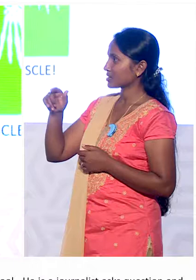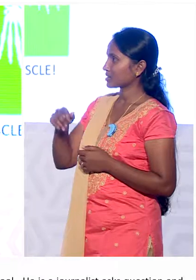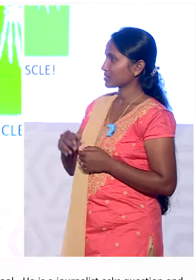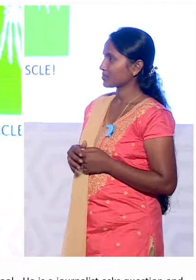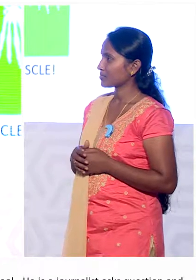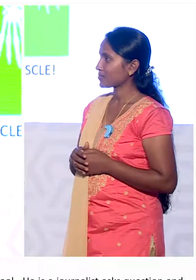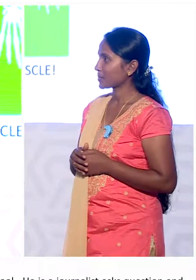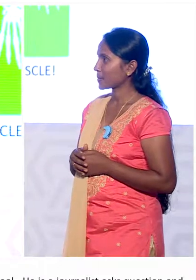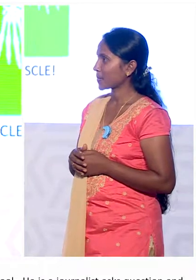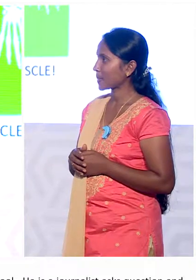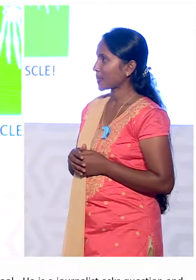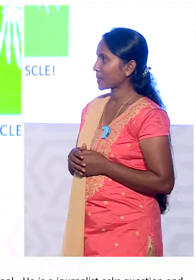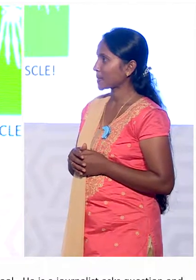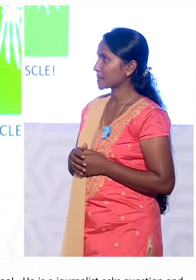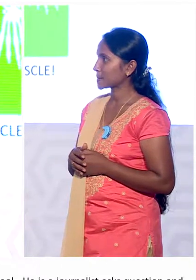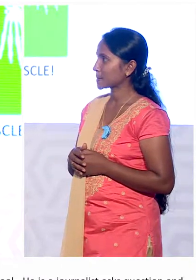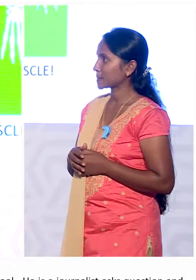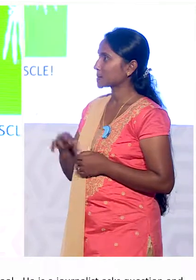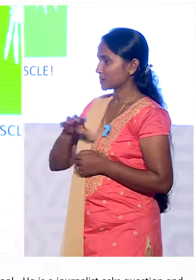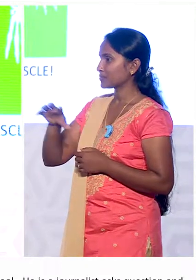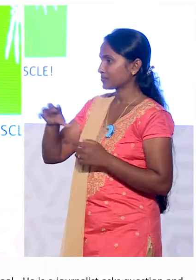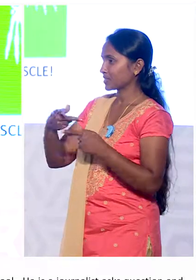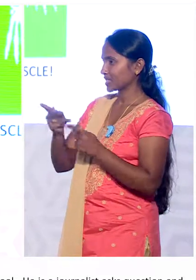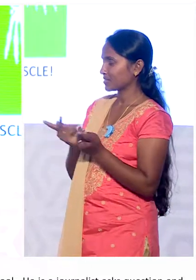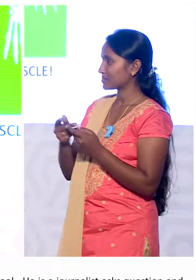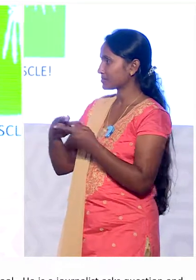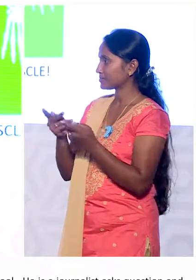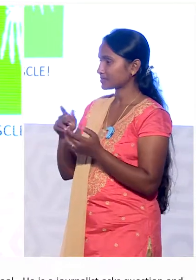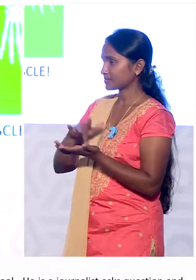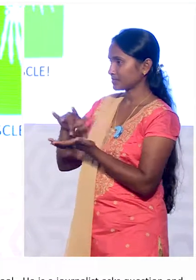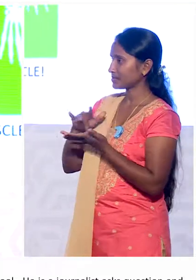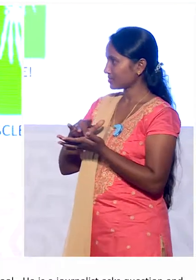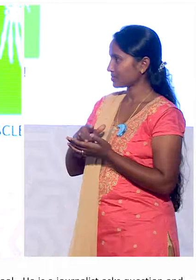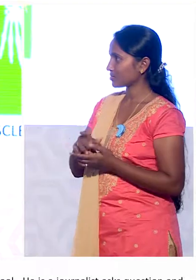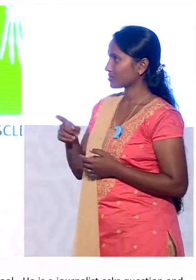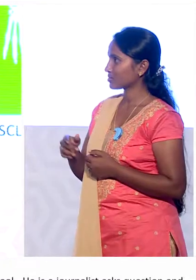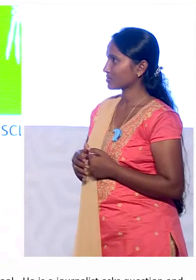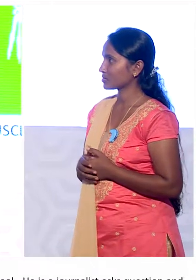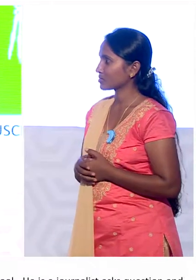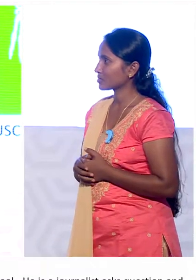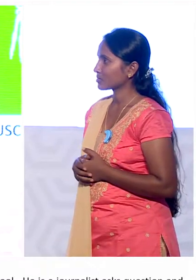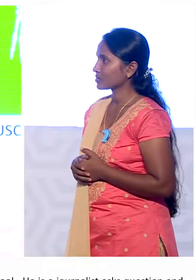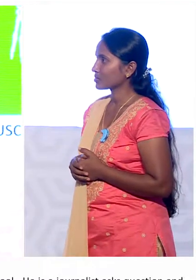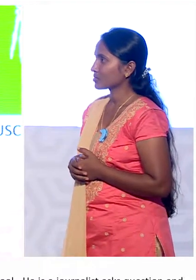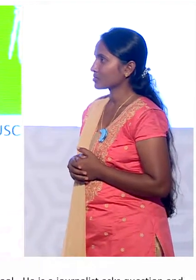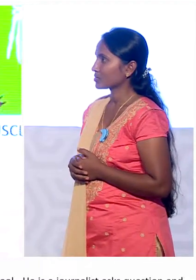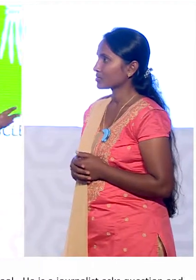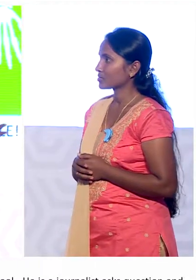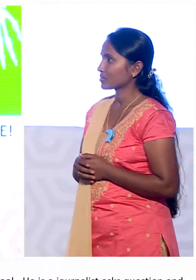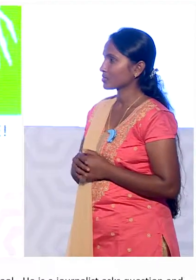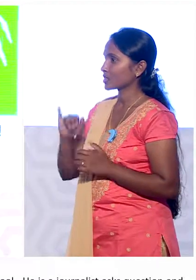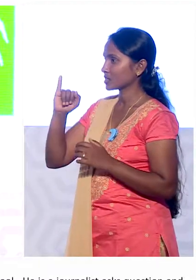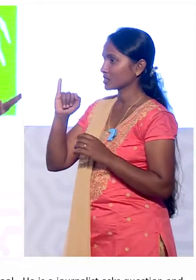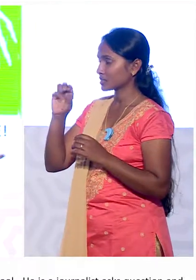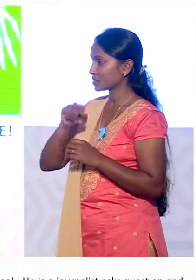Todas in the Nilgiri Hills, who are not hunter-gatherers, but nonetheless. And so I knew from this that about 60 to 70%